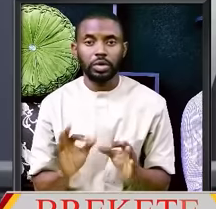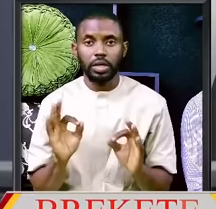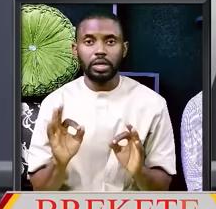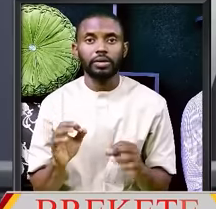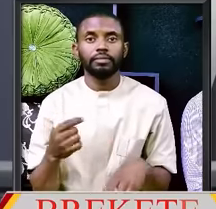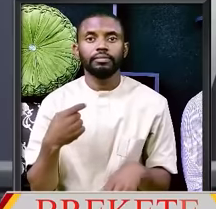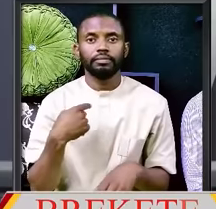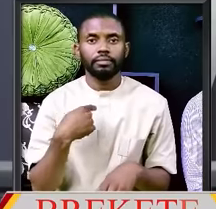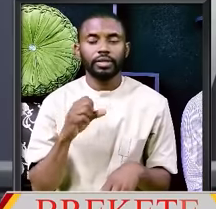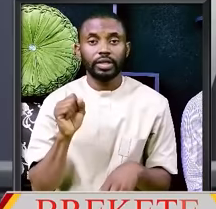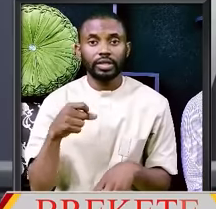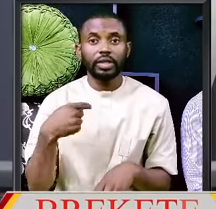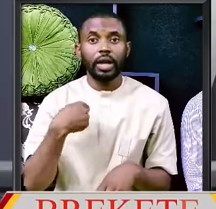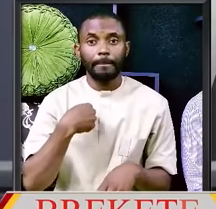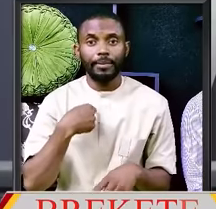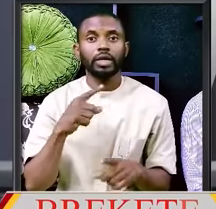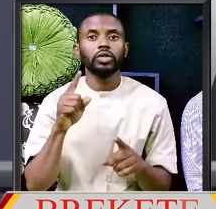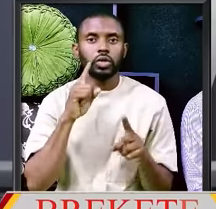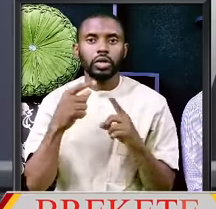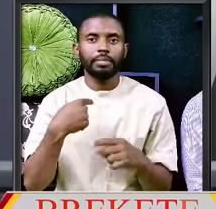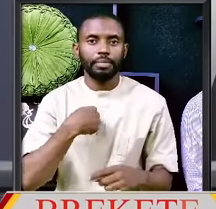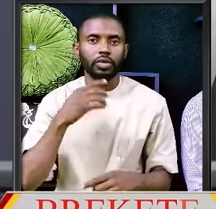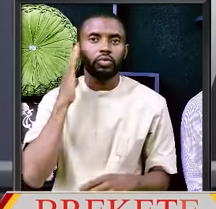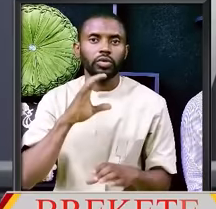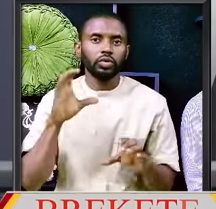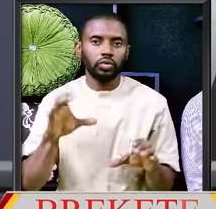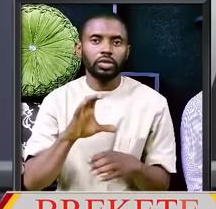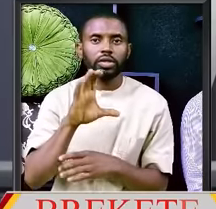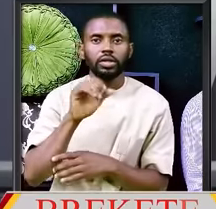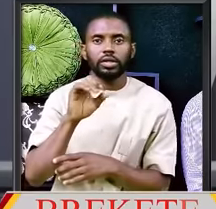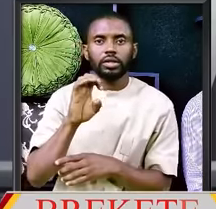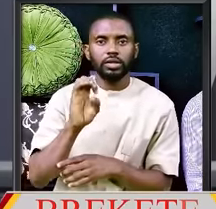Okay. Okay, sir. Yes, now me talk, say I go do the case.